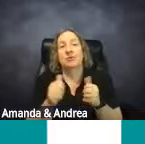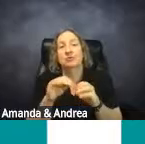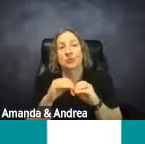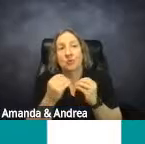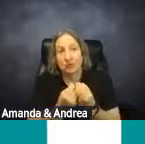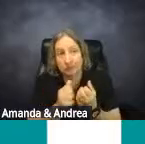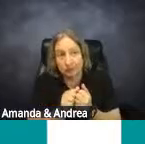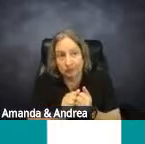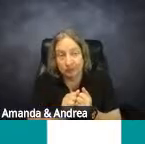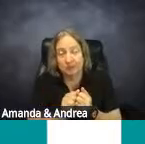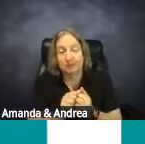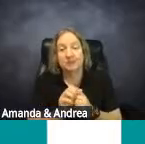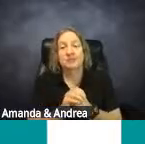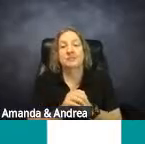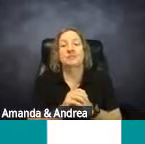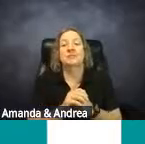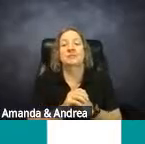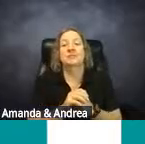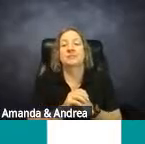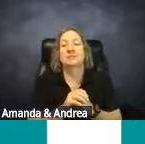affiliation.